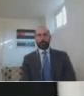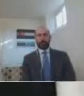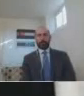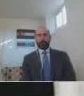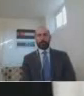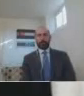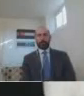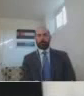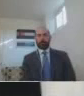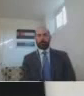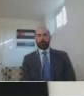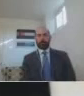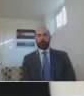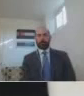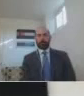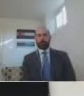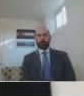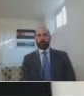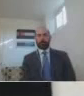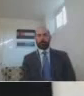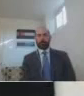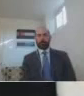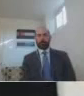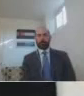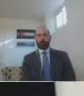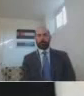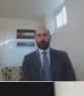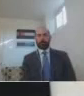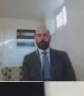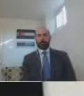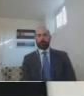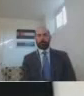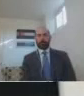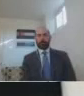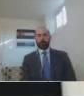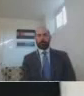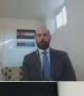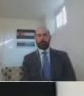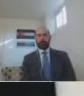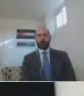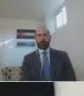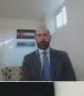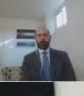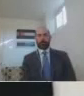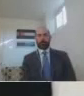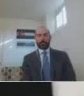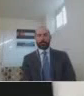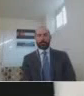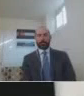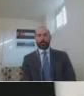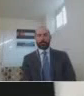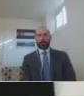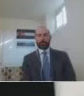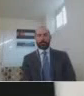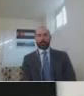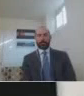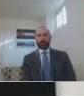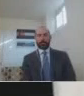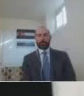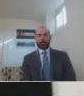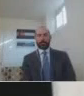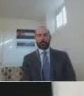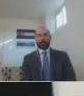the fatality rate, if you're 20 to 24,